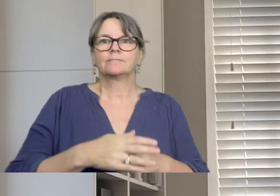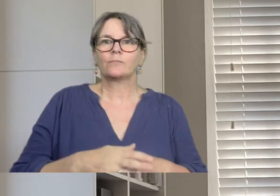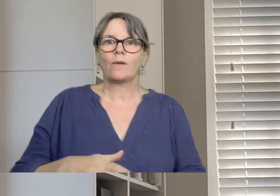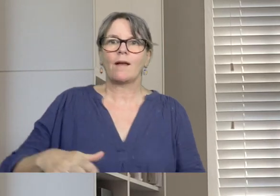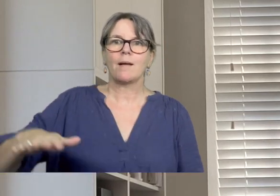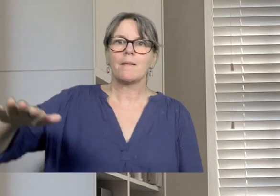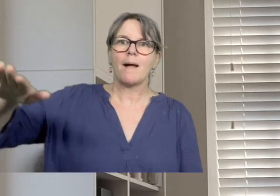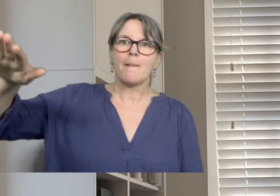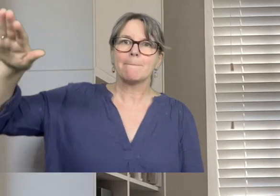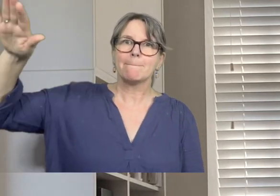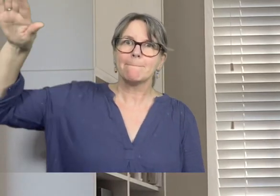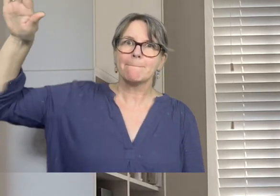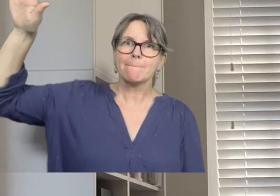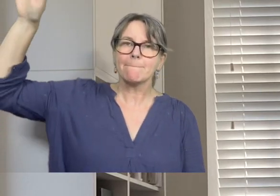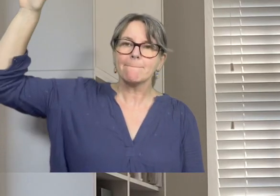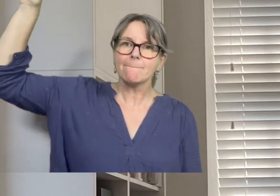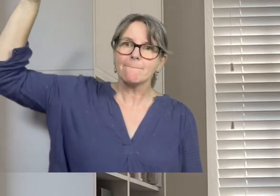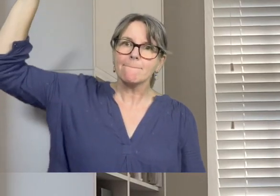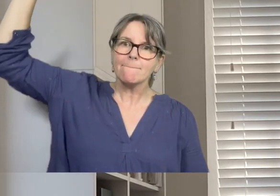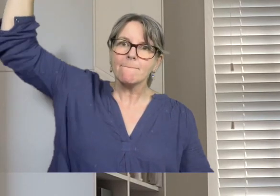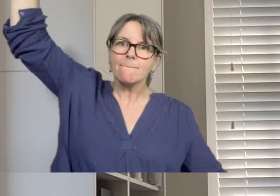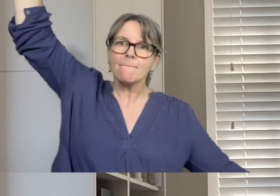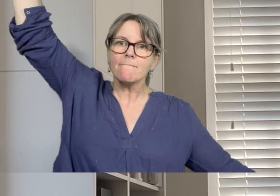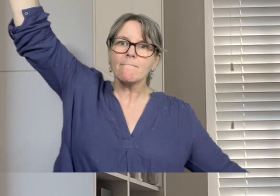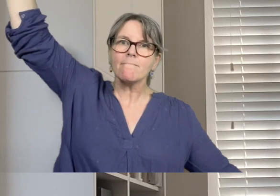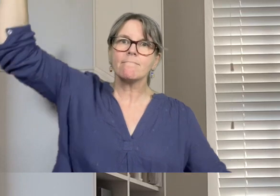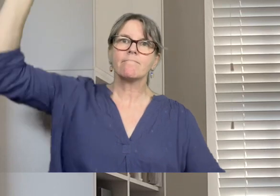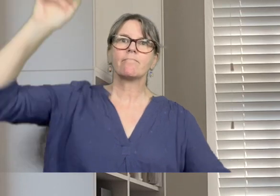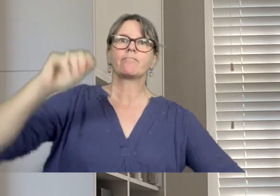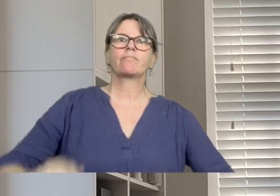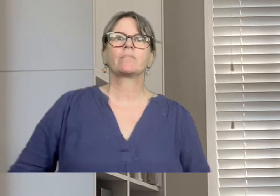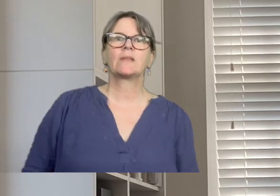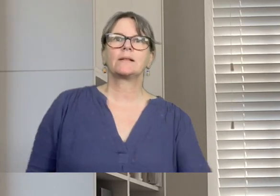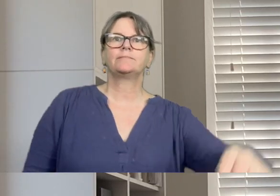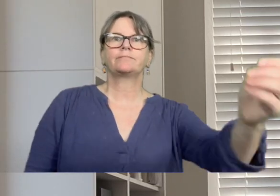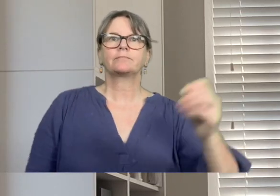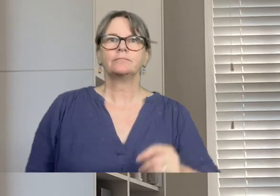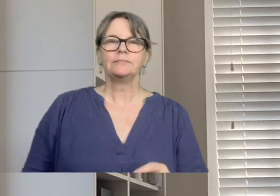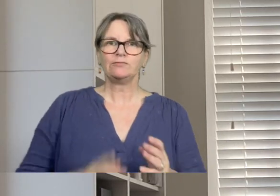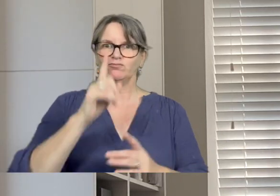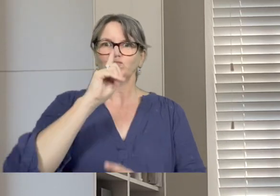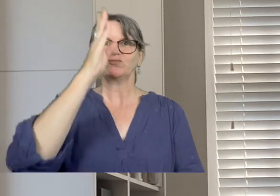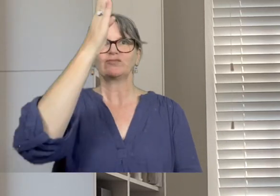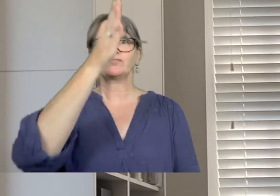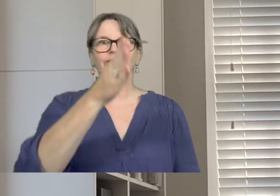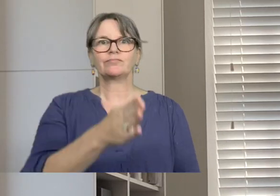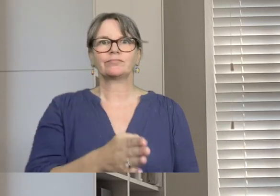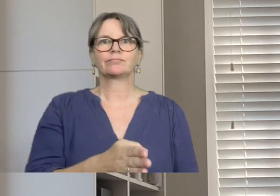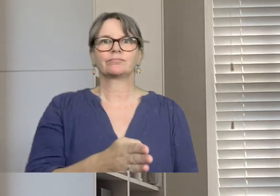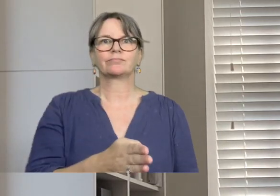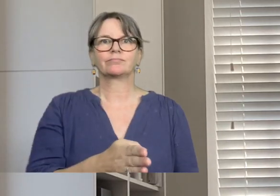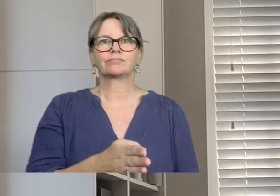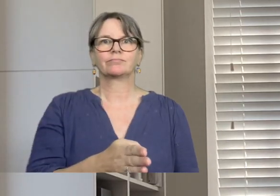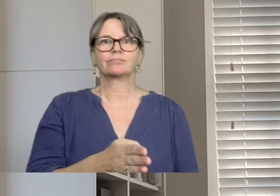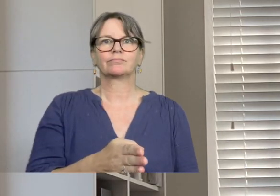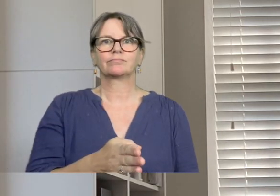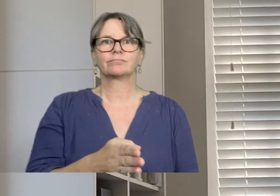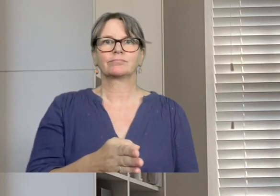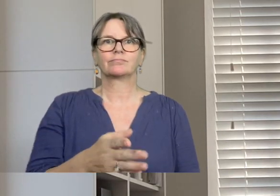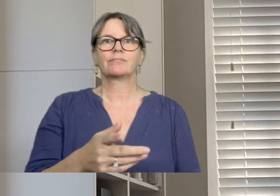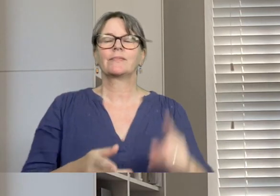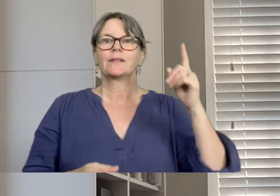that you can free one arm, reach for the ceiling. We want a length from heel to head and from finger to finger. We're going to come